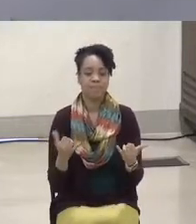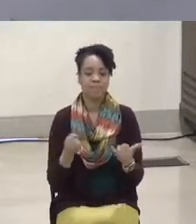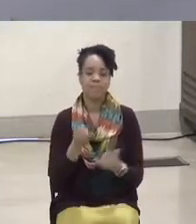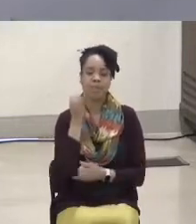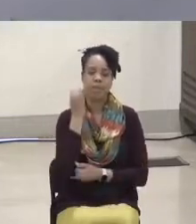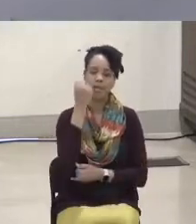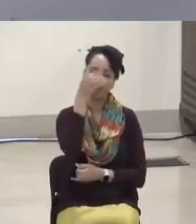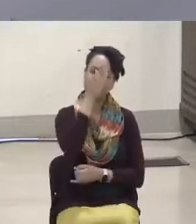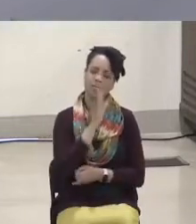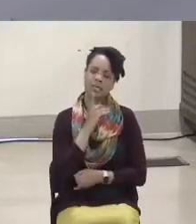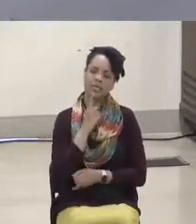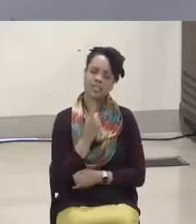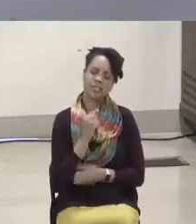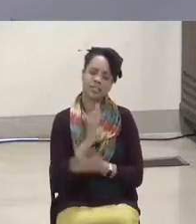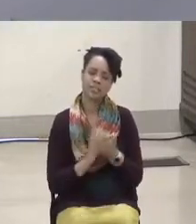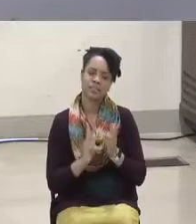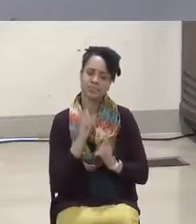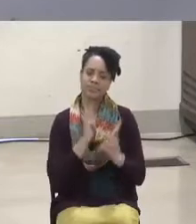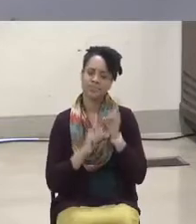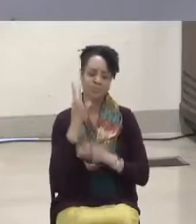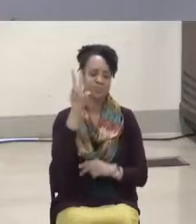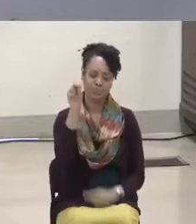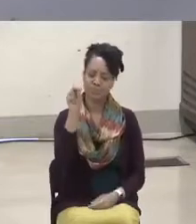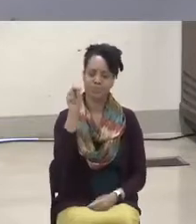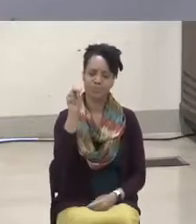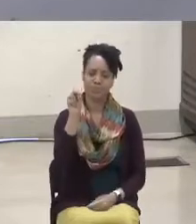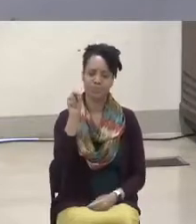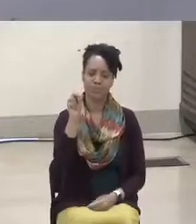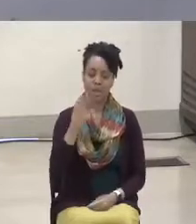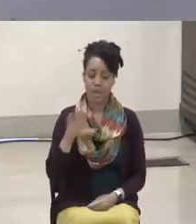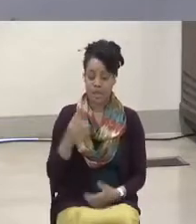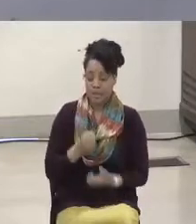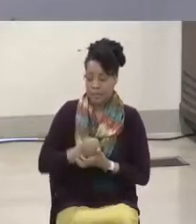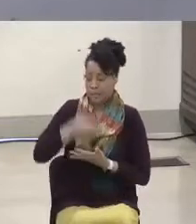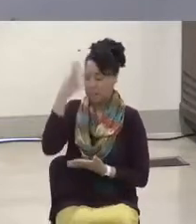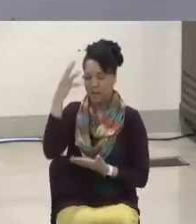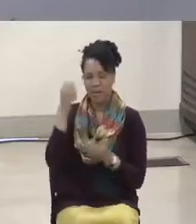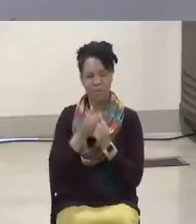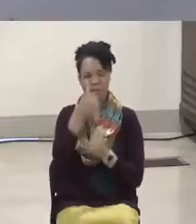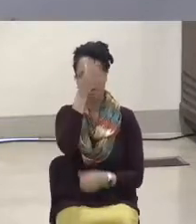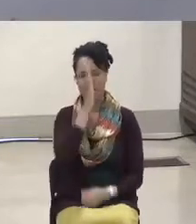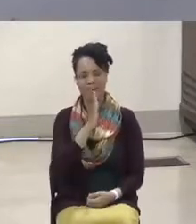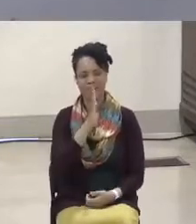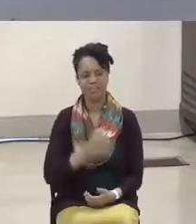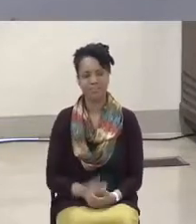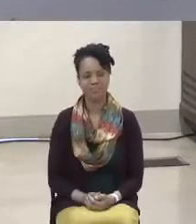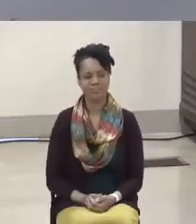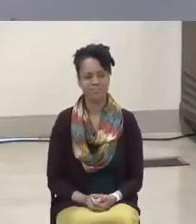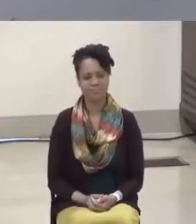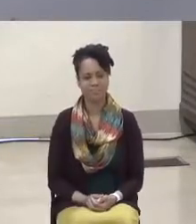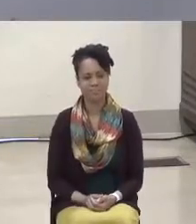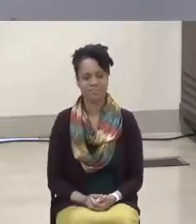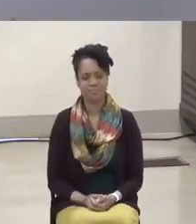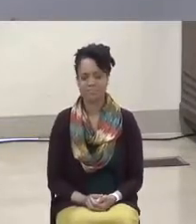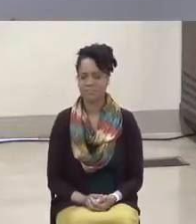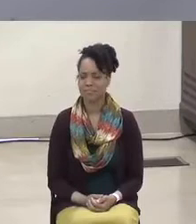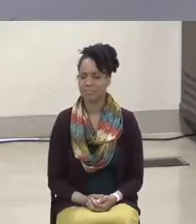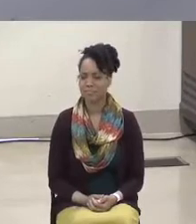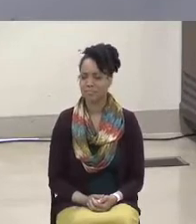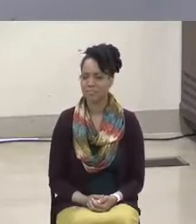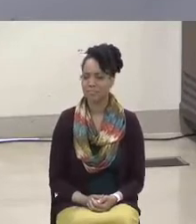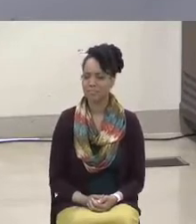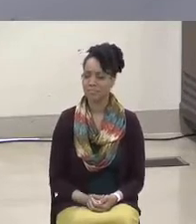God tells some people no, they get upset with God. Si Dios le dice a algunas personas no, se enojan con